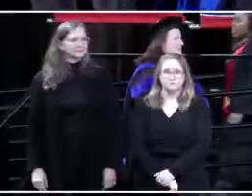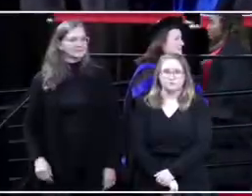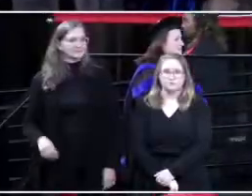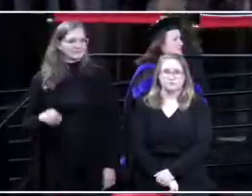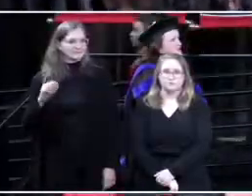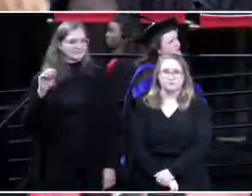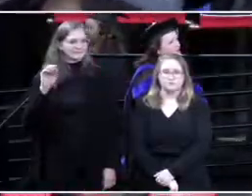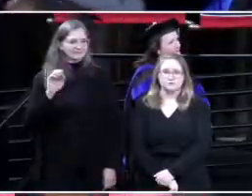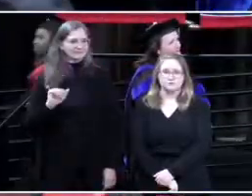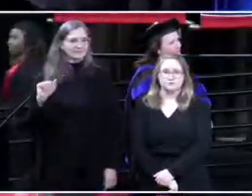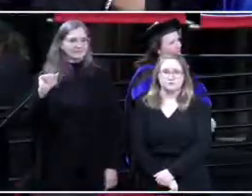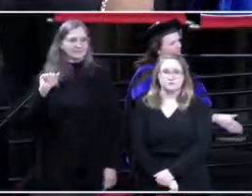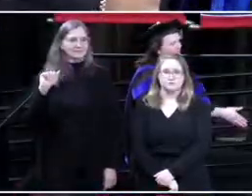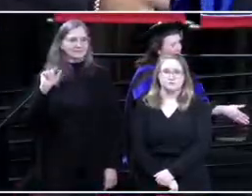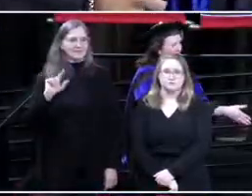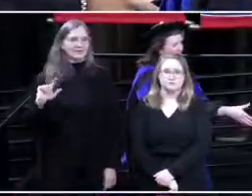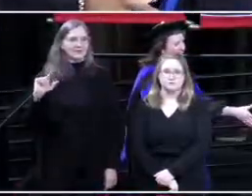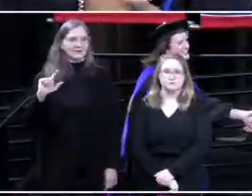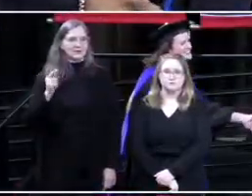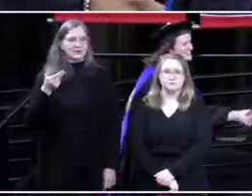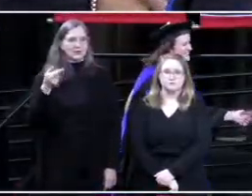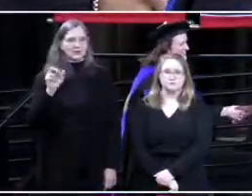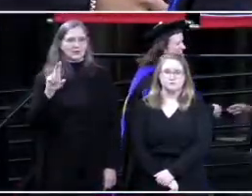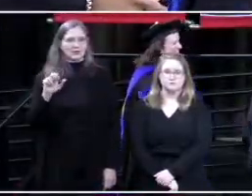Amy Noel Graham.